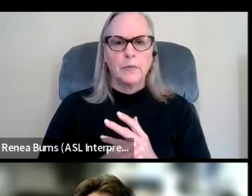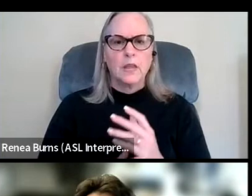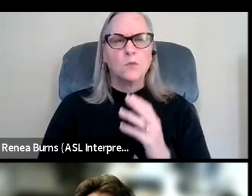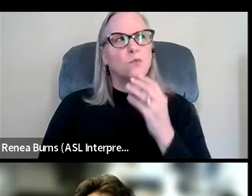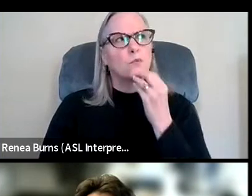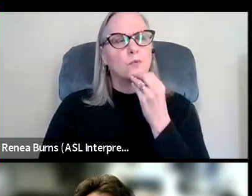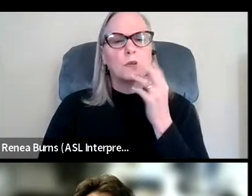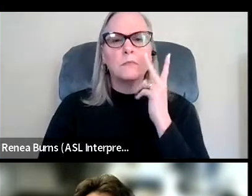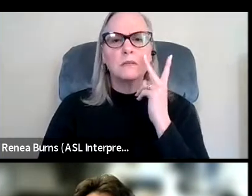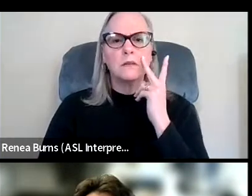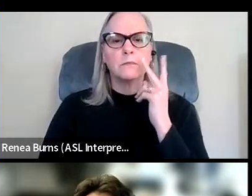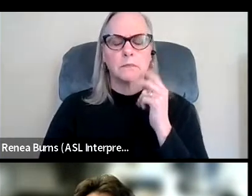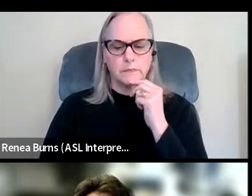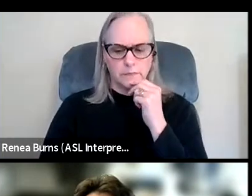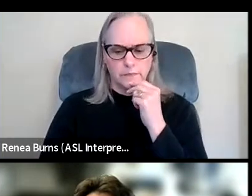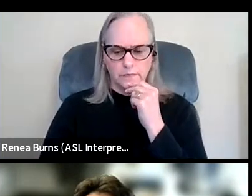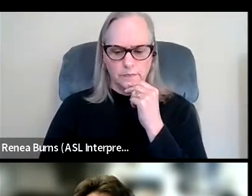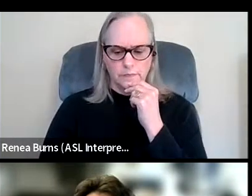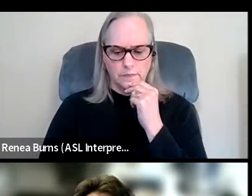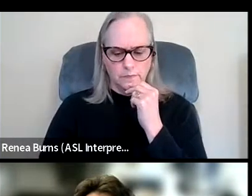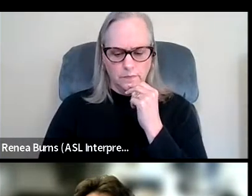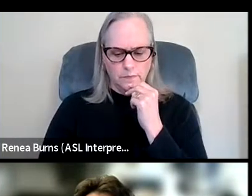Let's see, we've got,